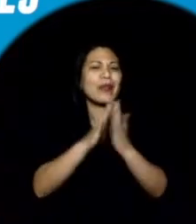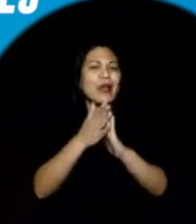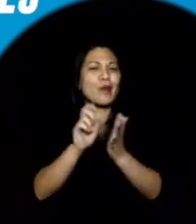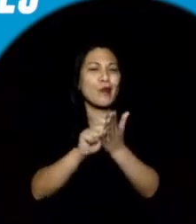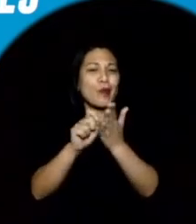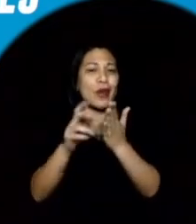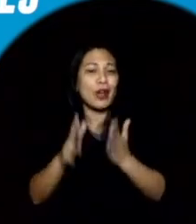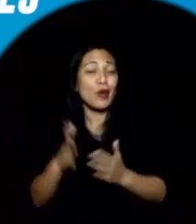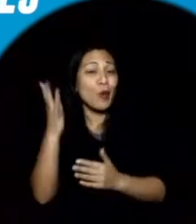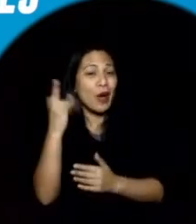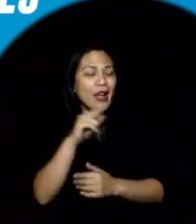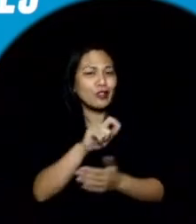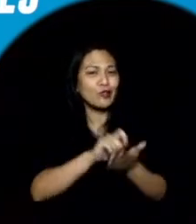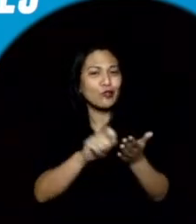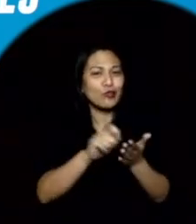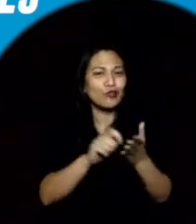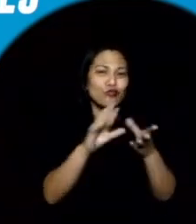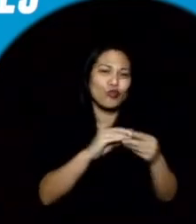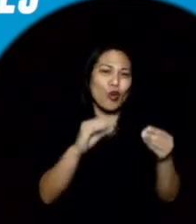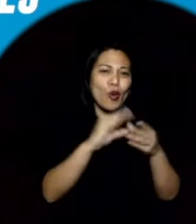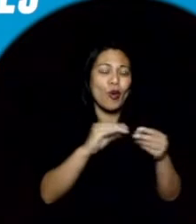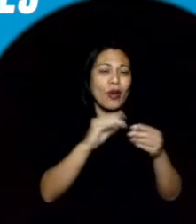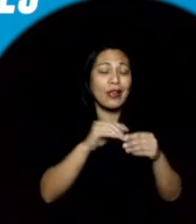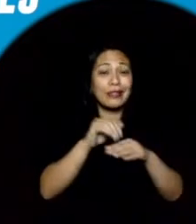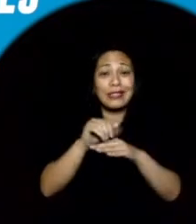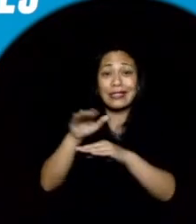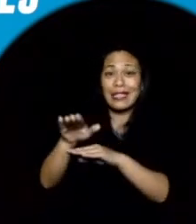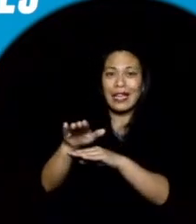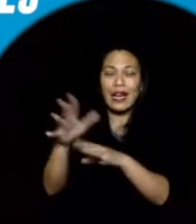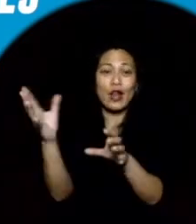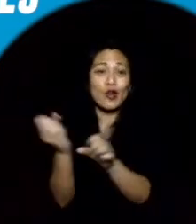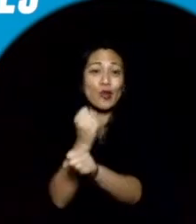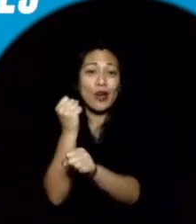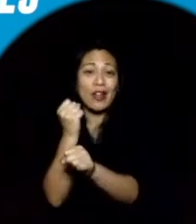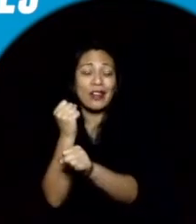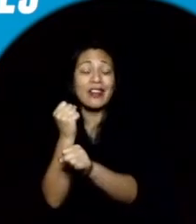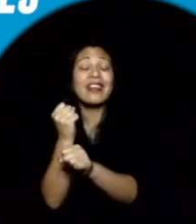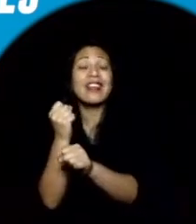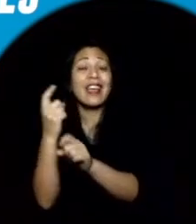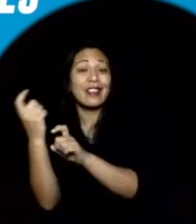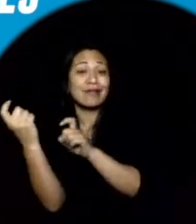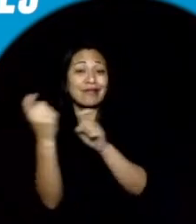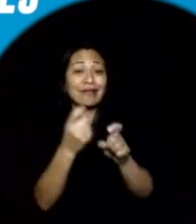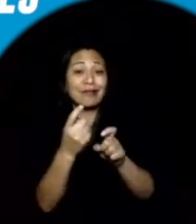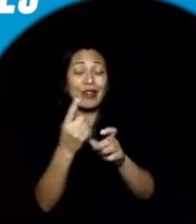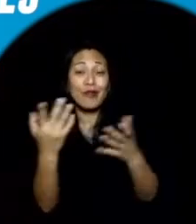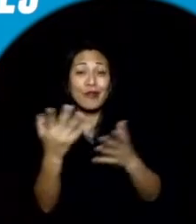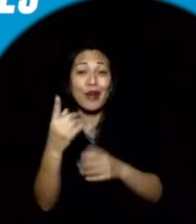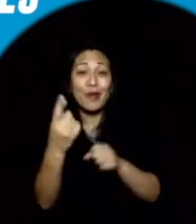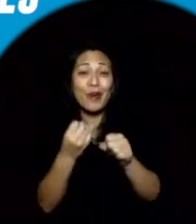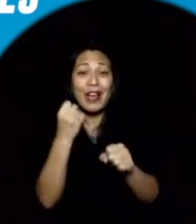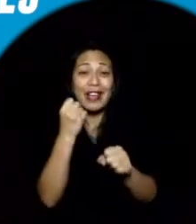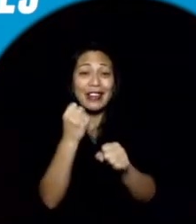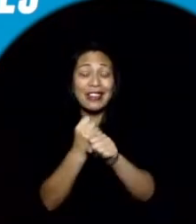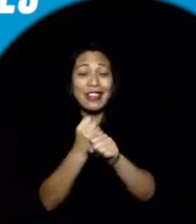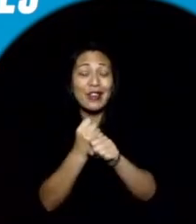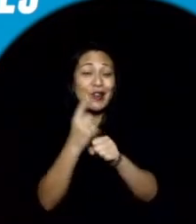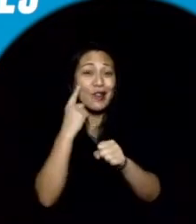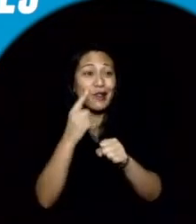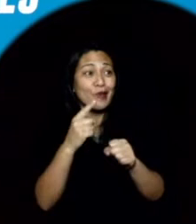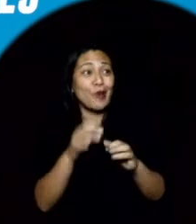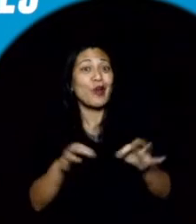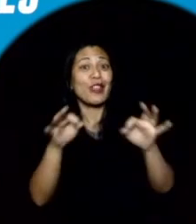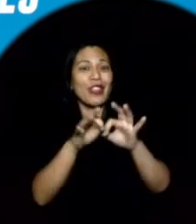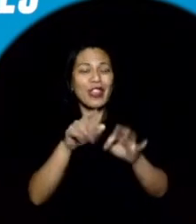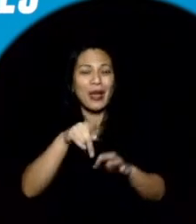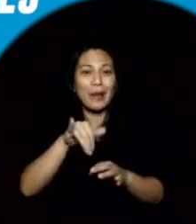writer when her story won a contest sponsored by the Bix Pickle Company. They awarded her a year's supply of pickles, a